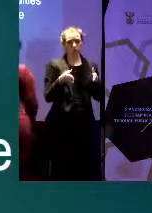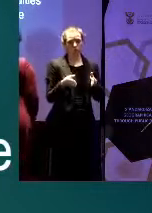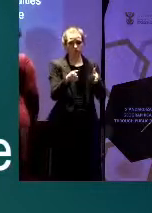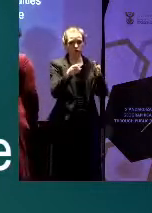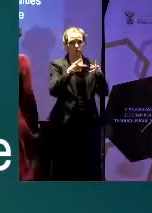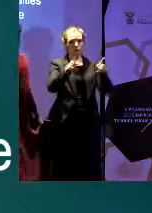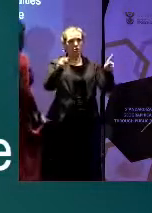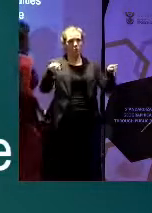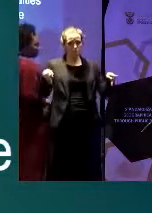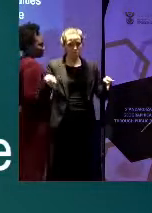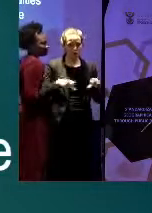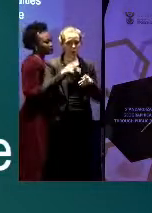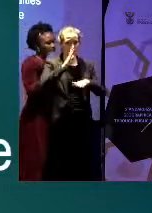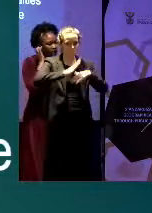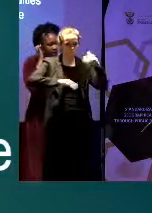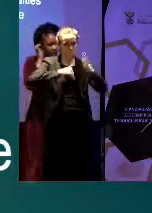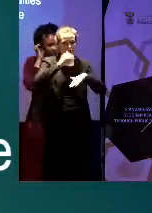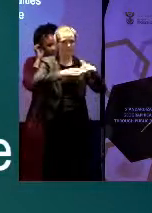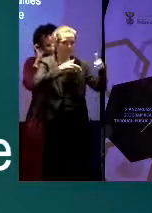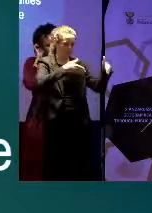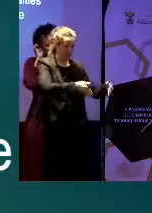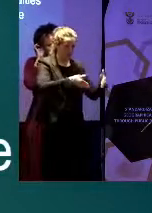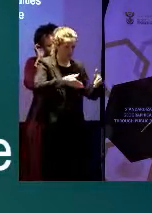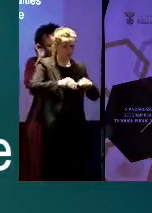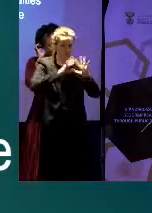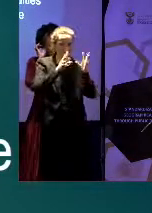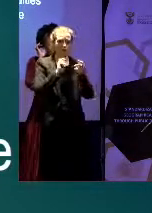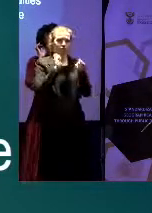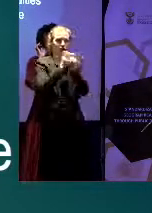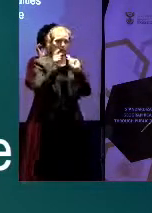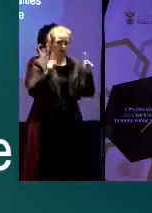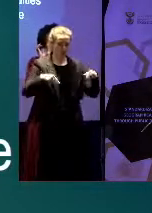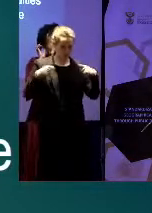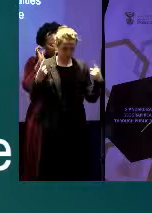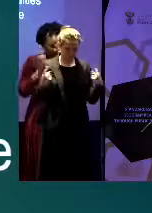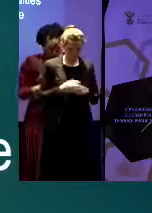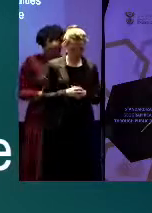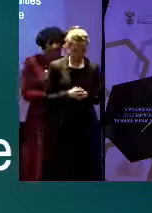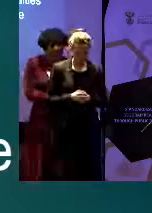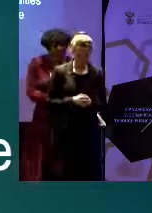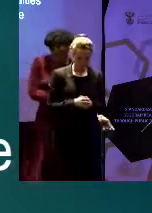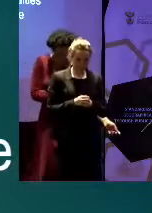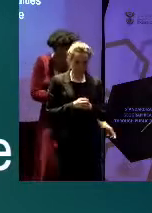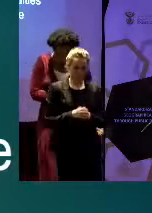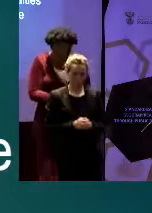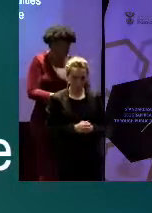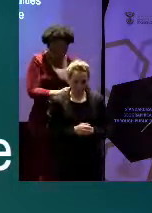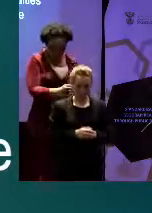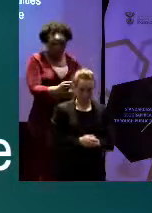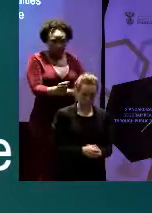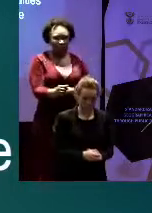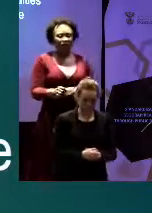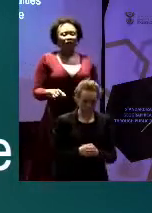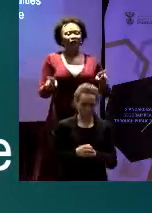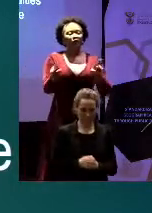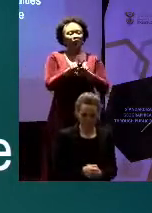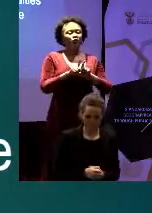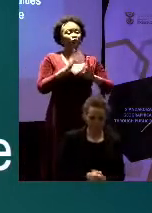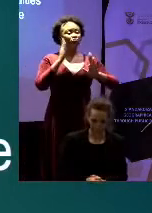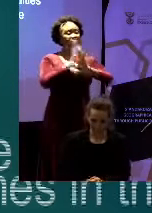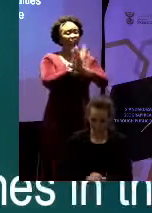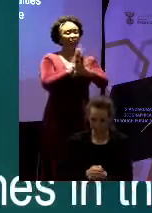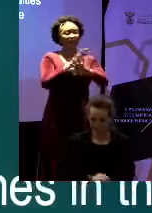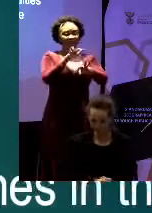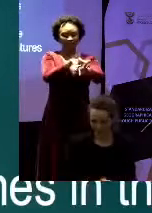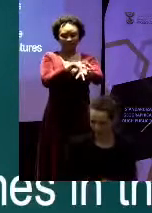your cemeteries, etc. Those we cannot change their names, including the private farms and the